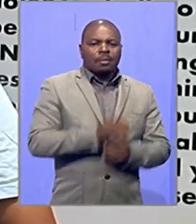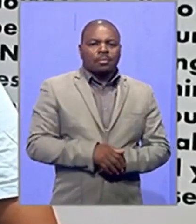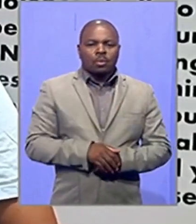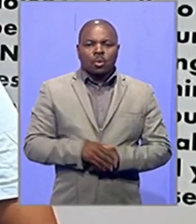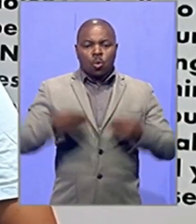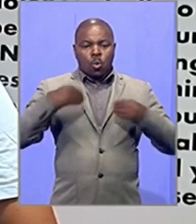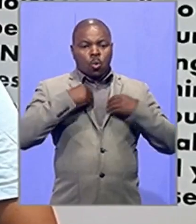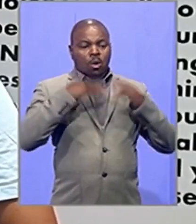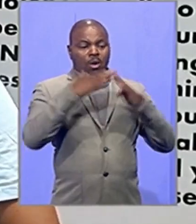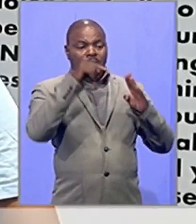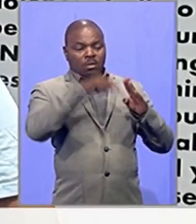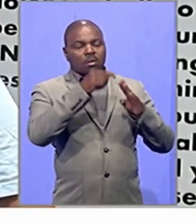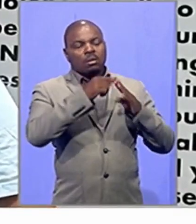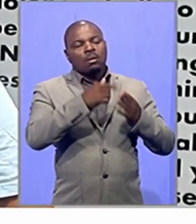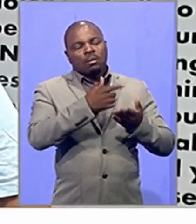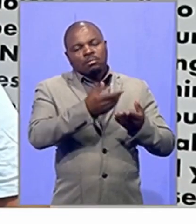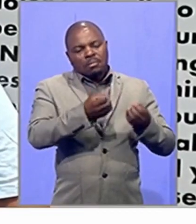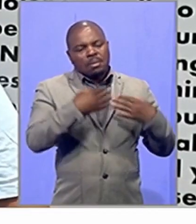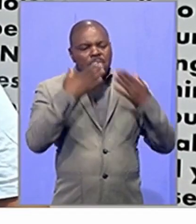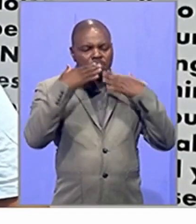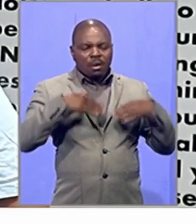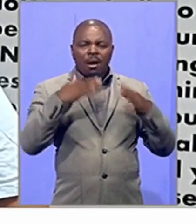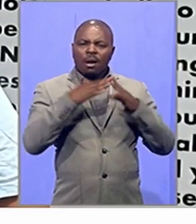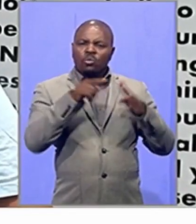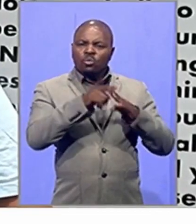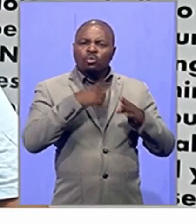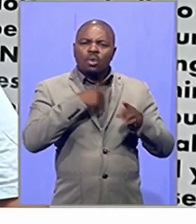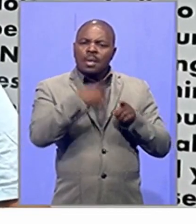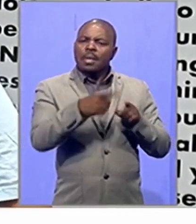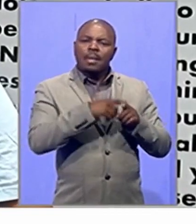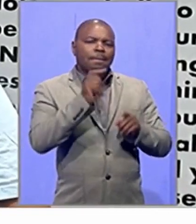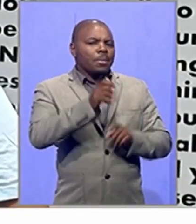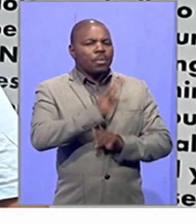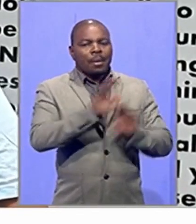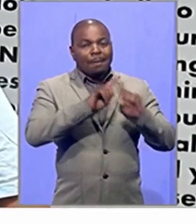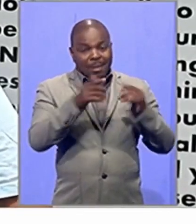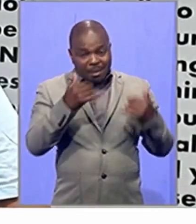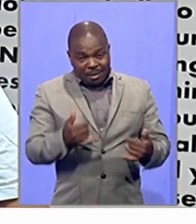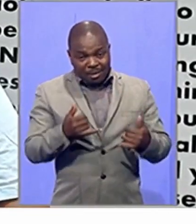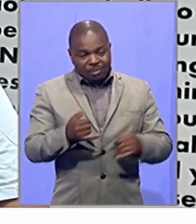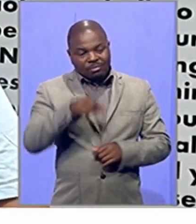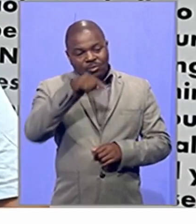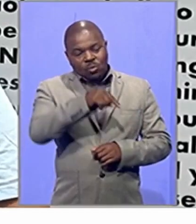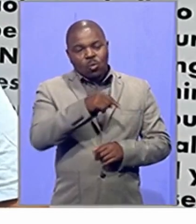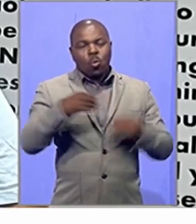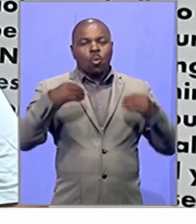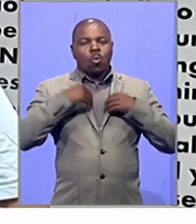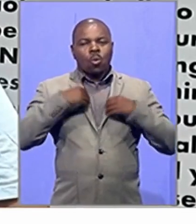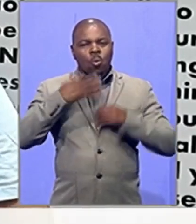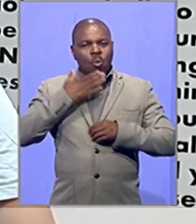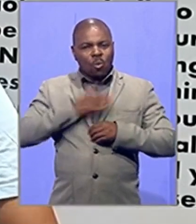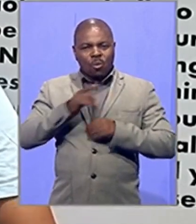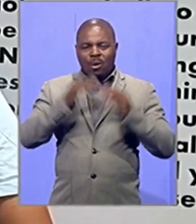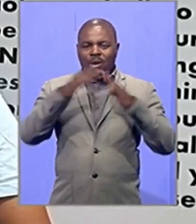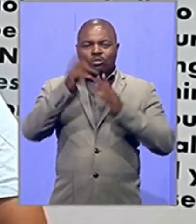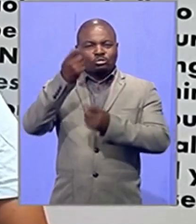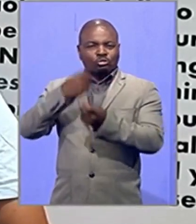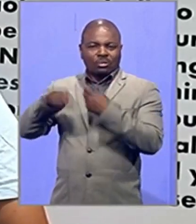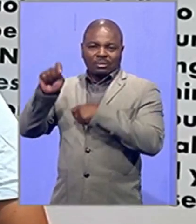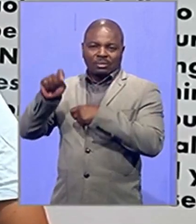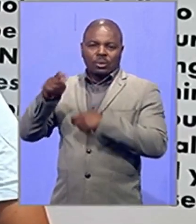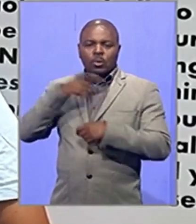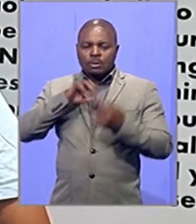here without paying rent. But now there's a challenge. The owner wants to sell the house, and we have